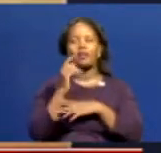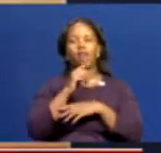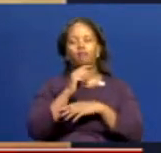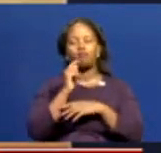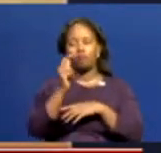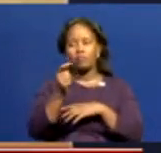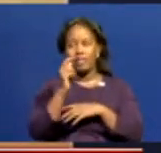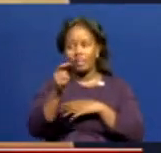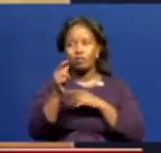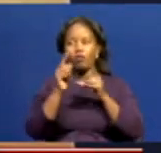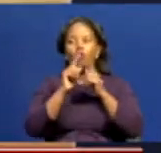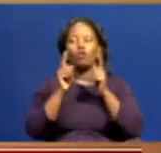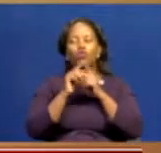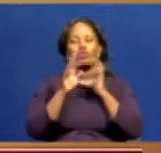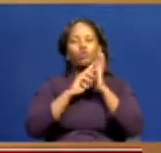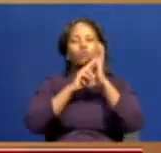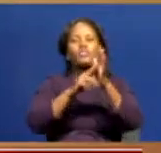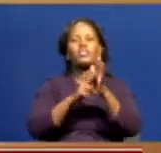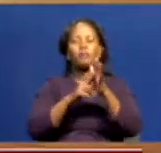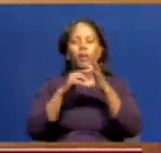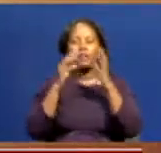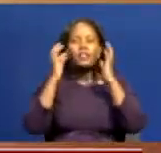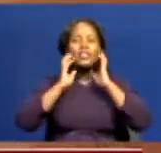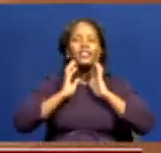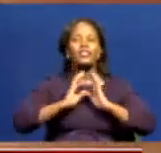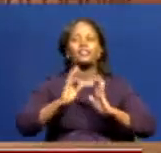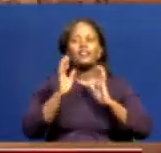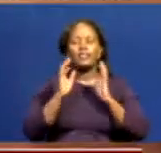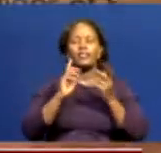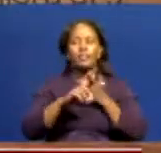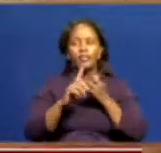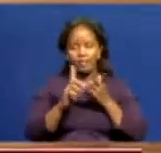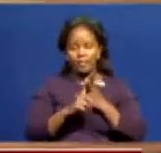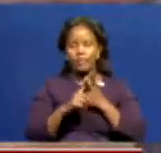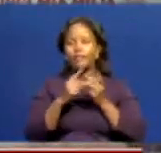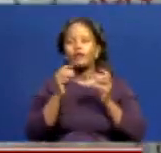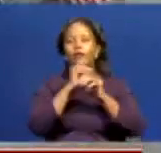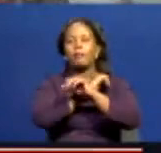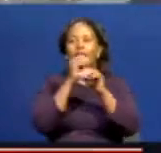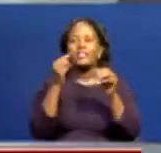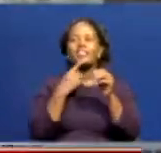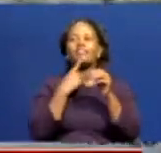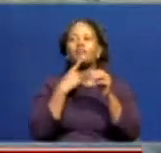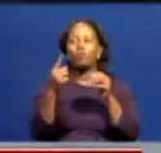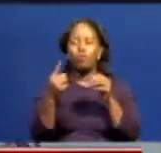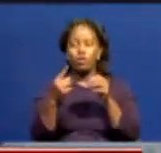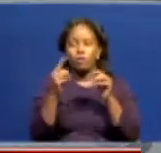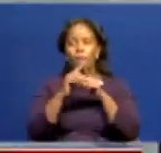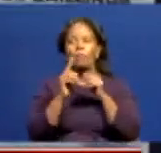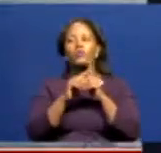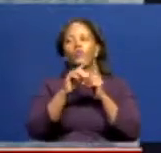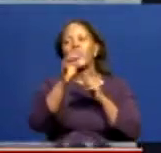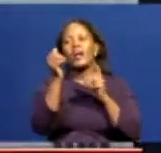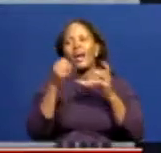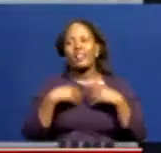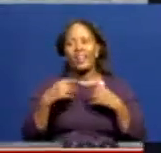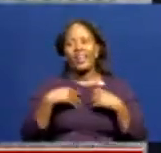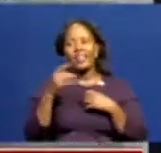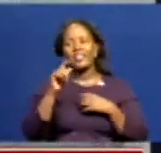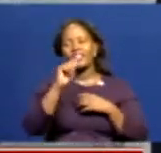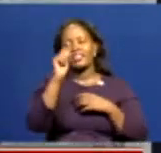of President Kenyatta's successor, the late Daniel Arap Moi, while the former had Kenya's coat of